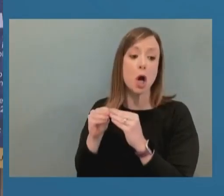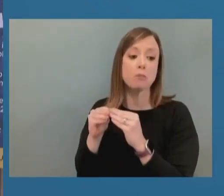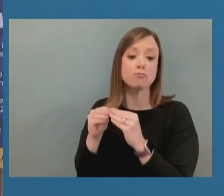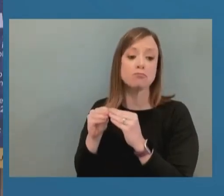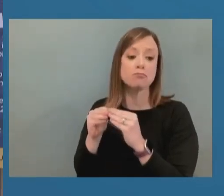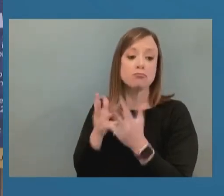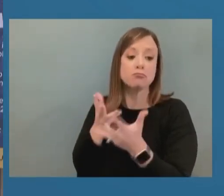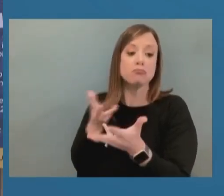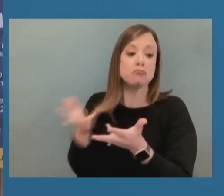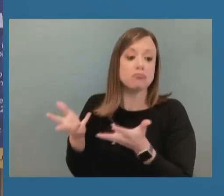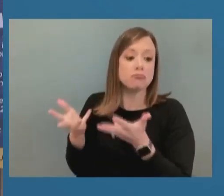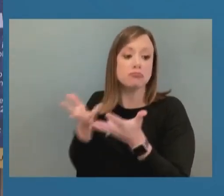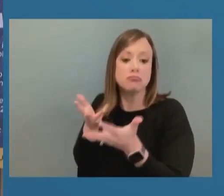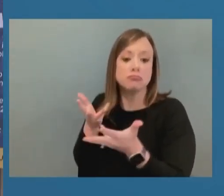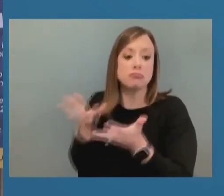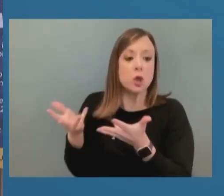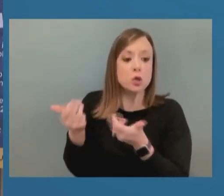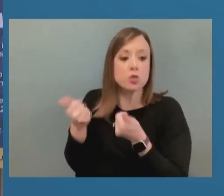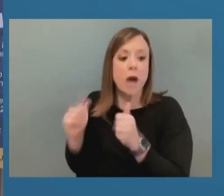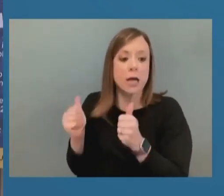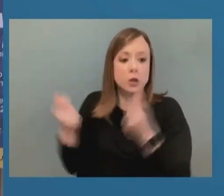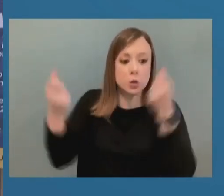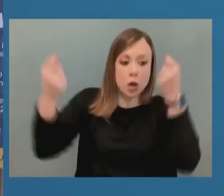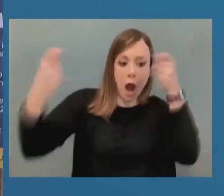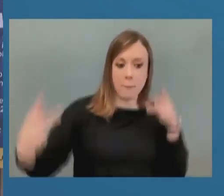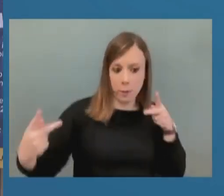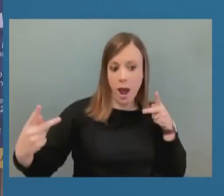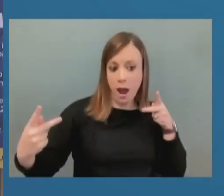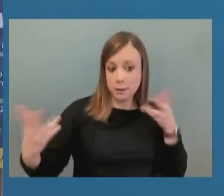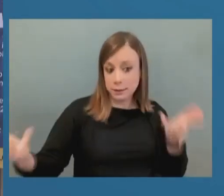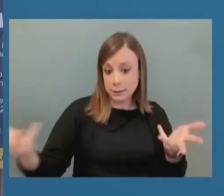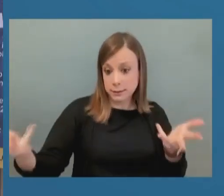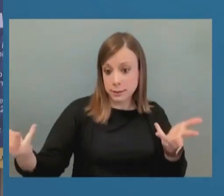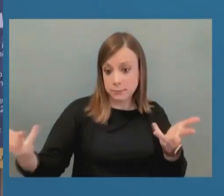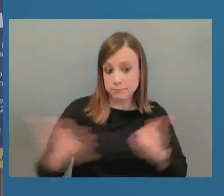strategy of trying to find middle ground and, you know, maybe not poking the bear?